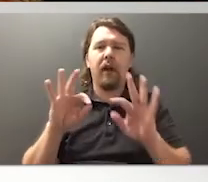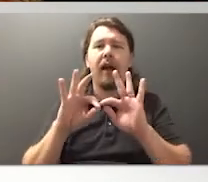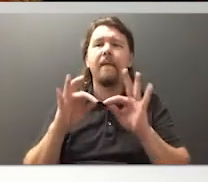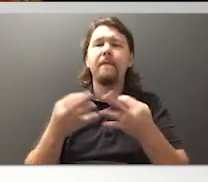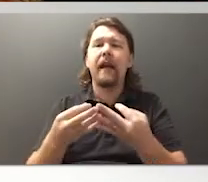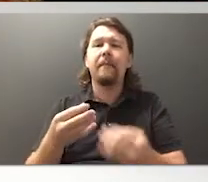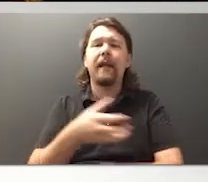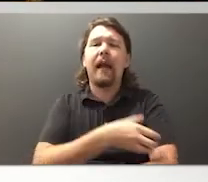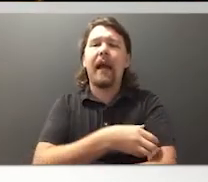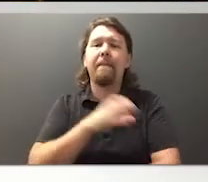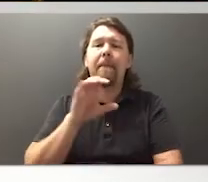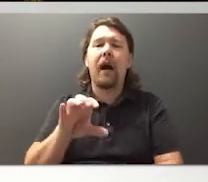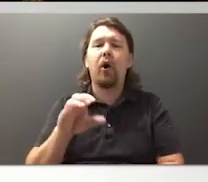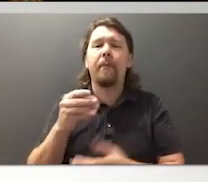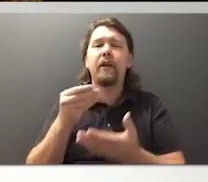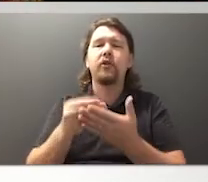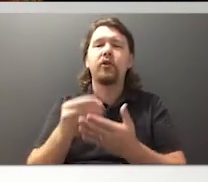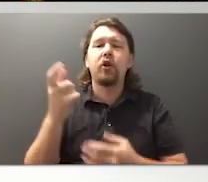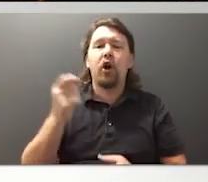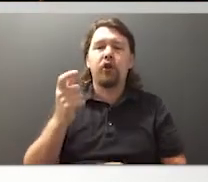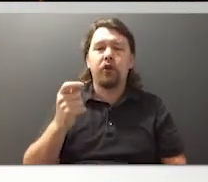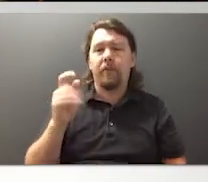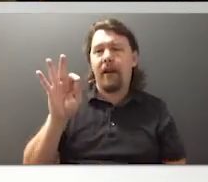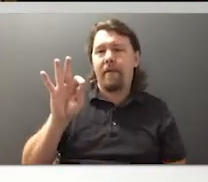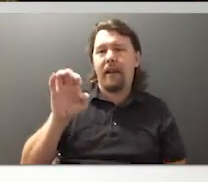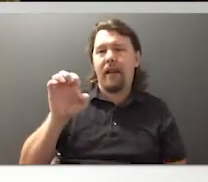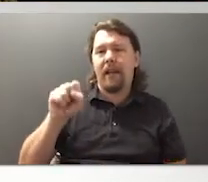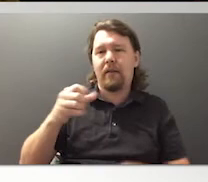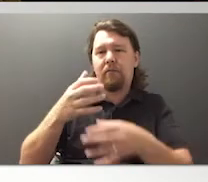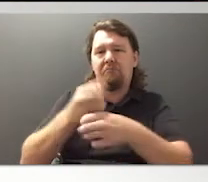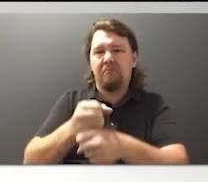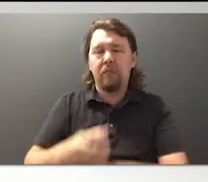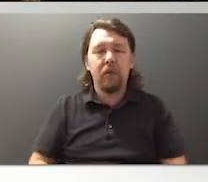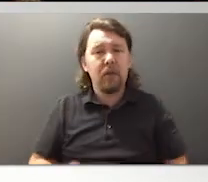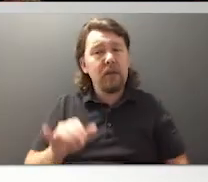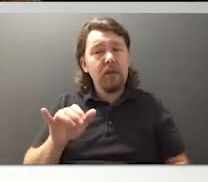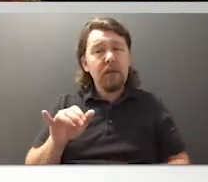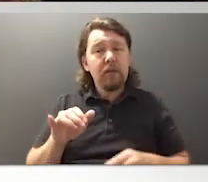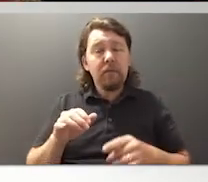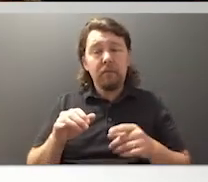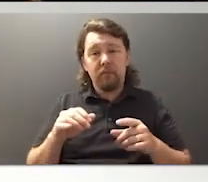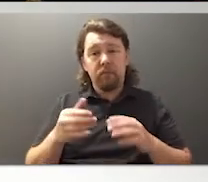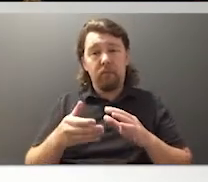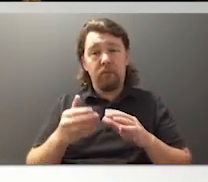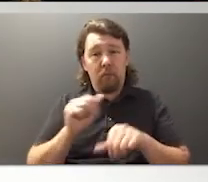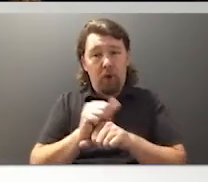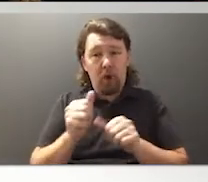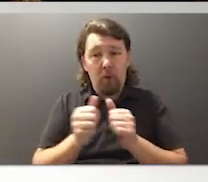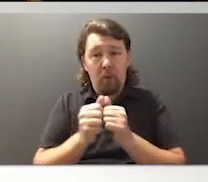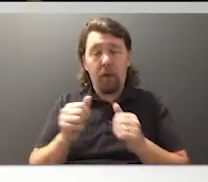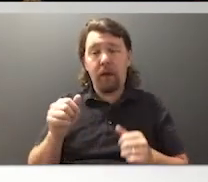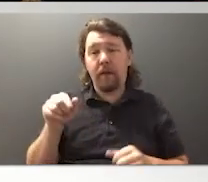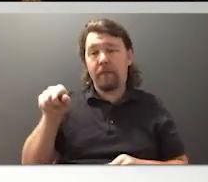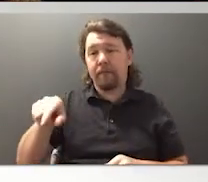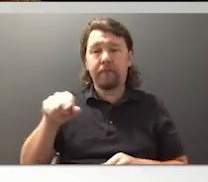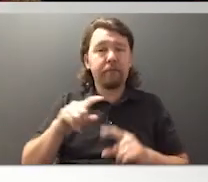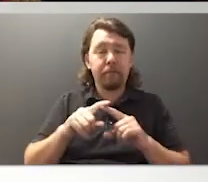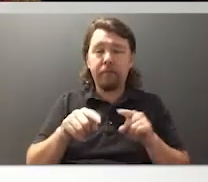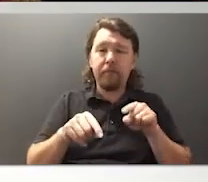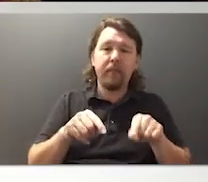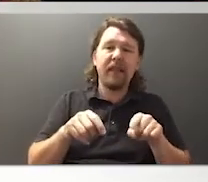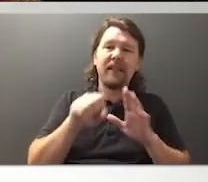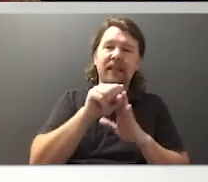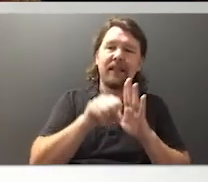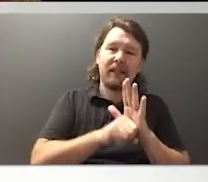Scholarship. And it has in the past run kind of parallel to the tax credit scholarship, but the funding was not through private donors, it was